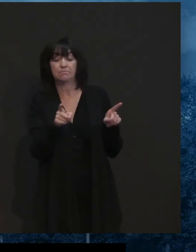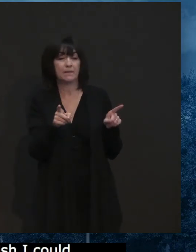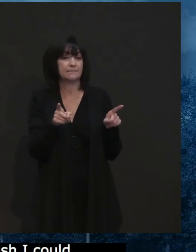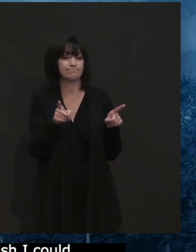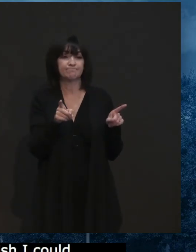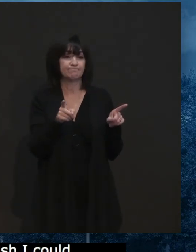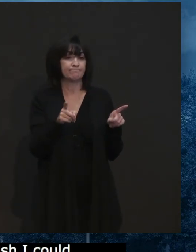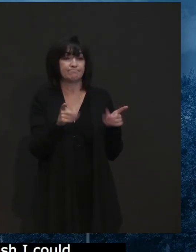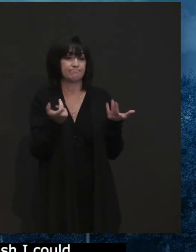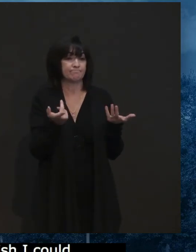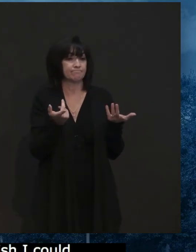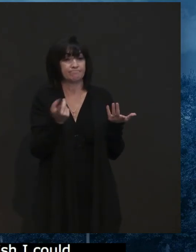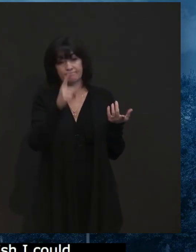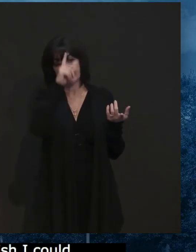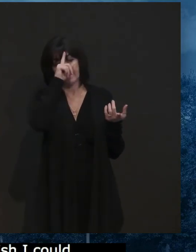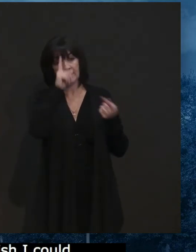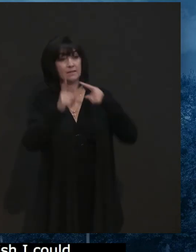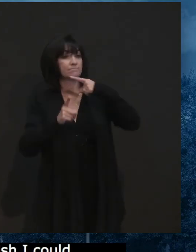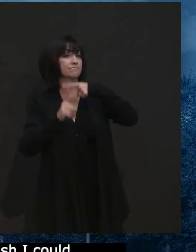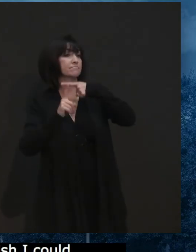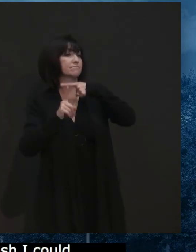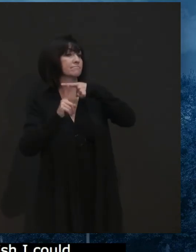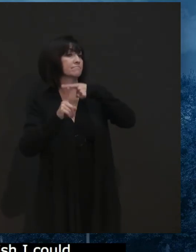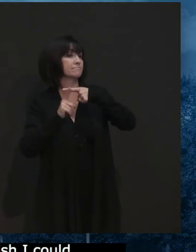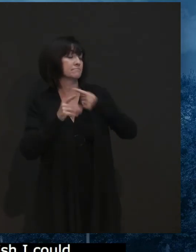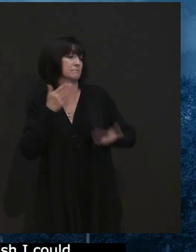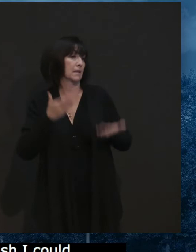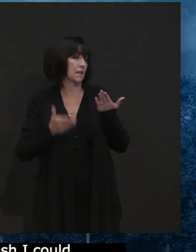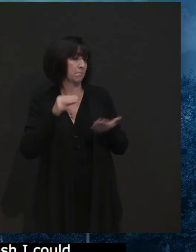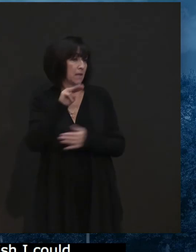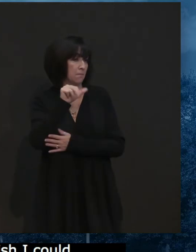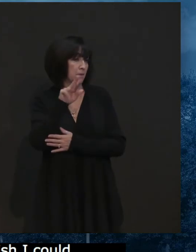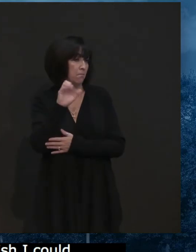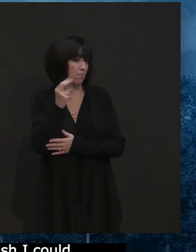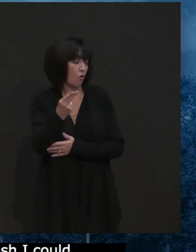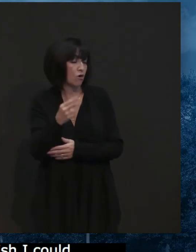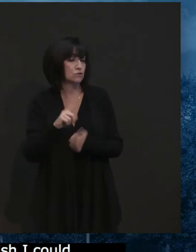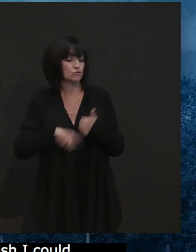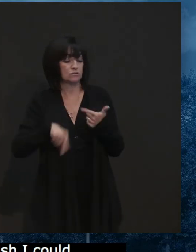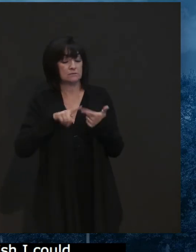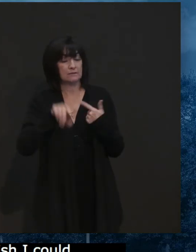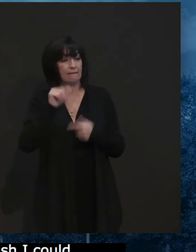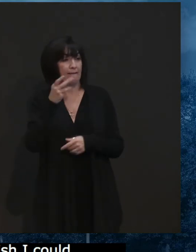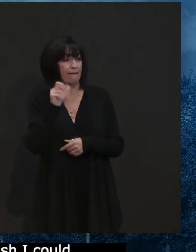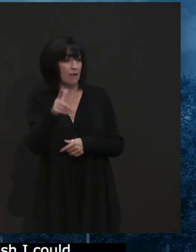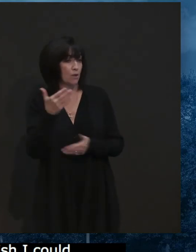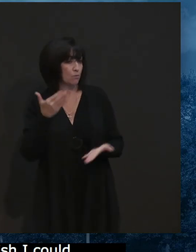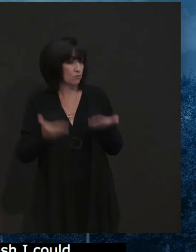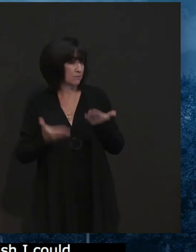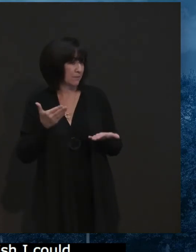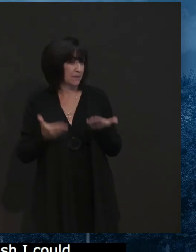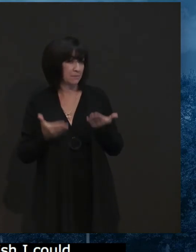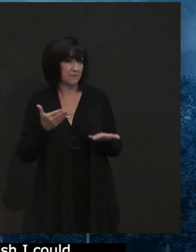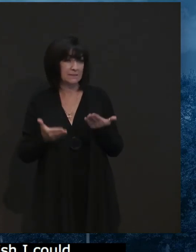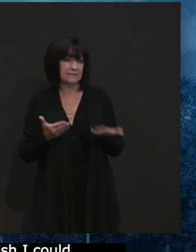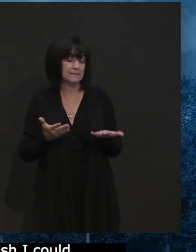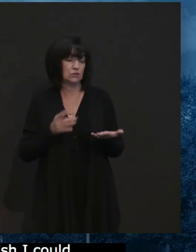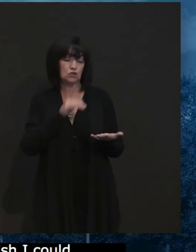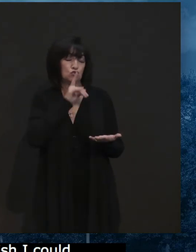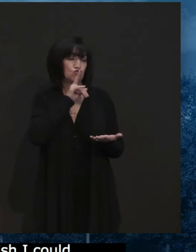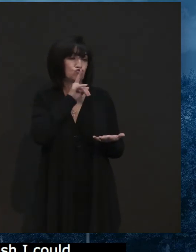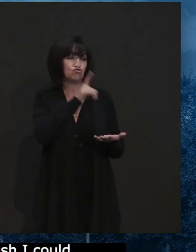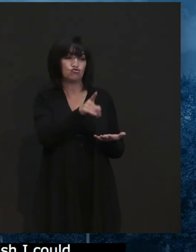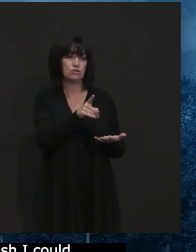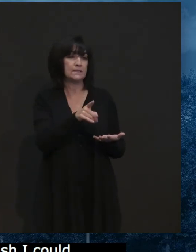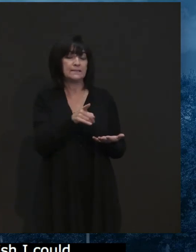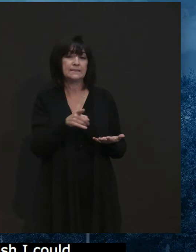think optimistically, maybe March, April, and probably really it will become more